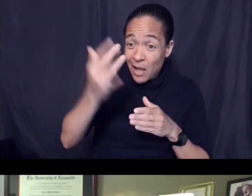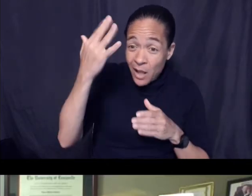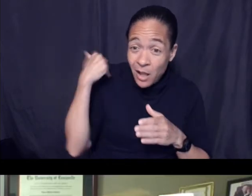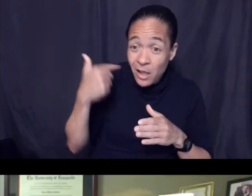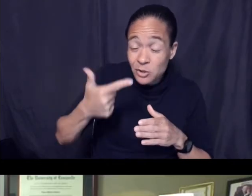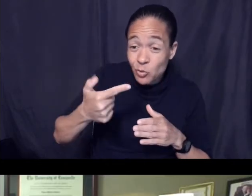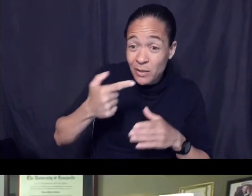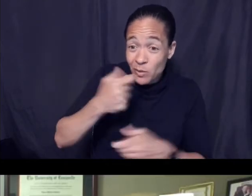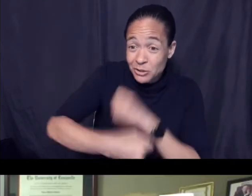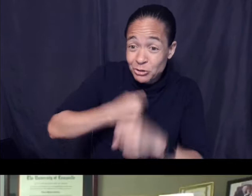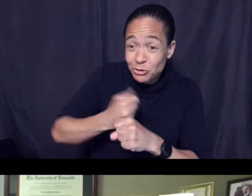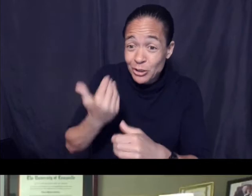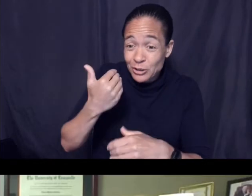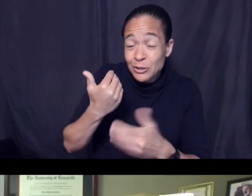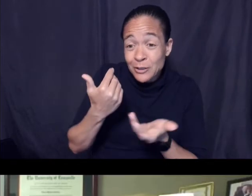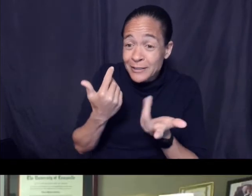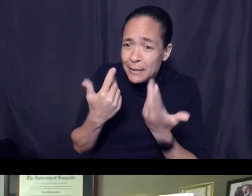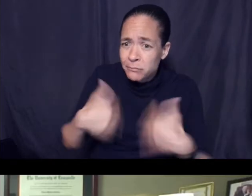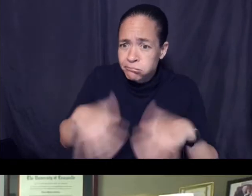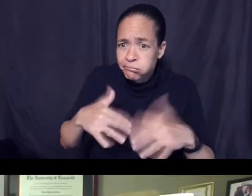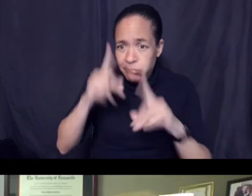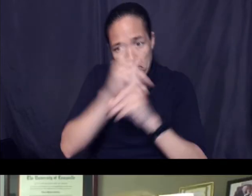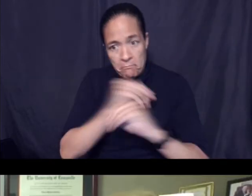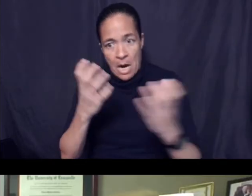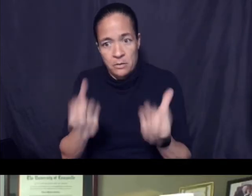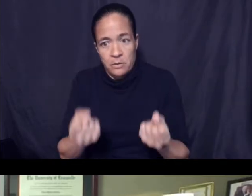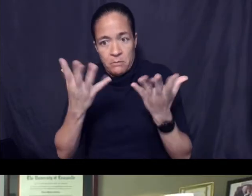sizable amount for the financial cost of CMV.